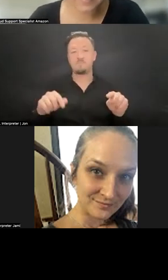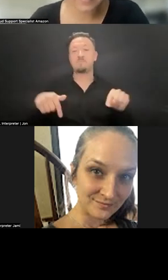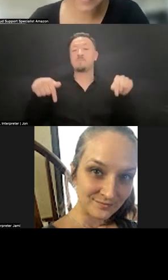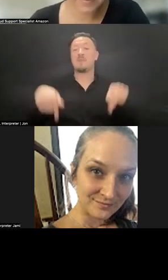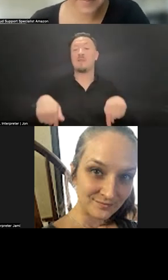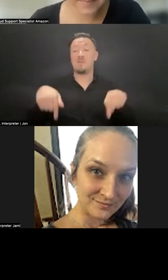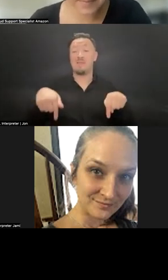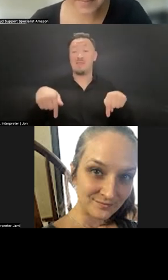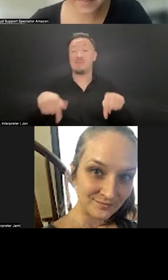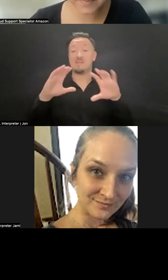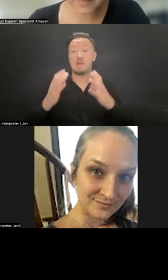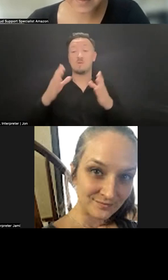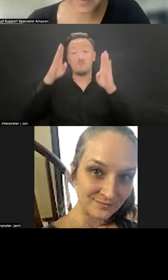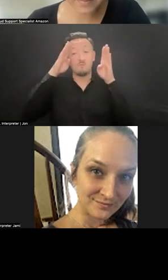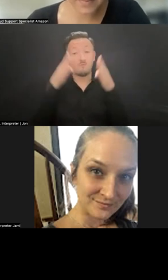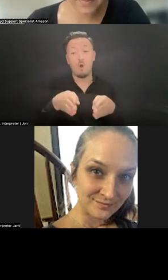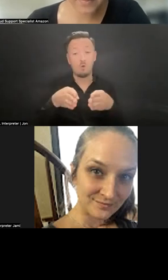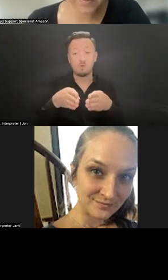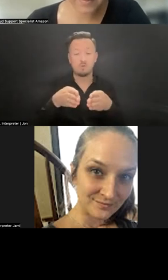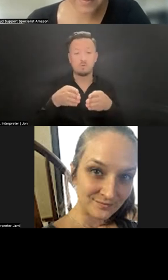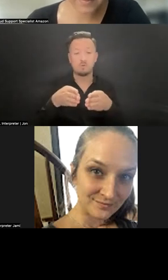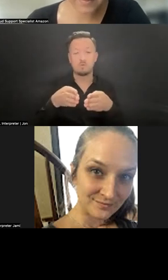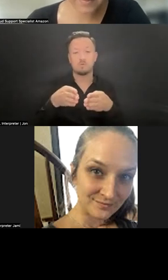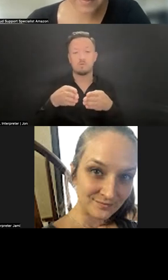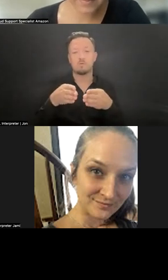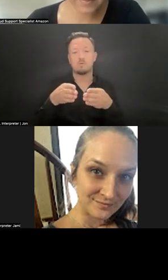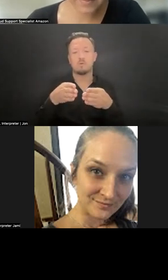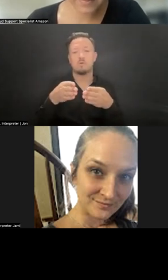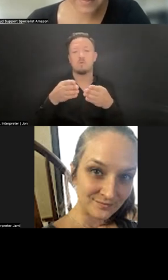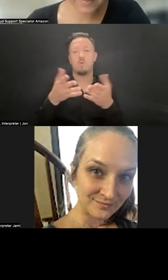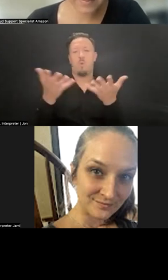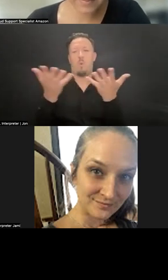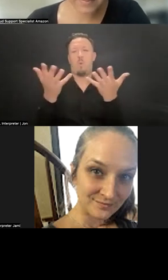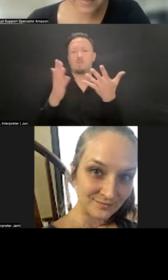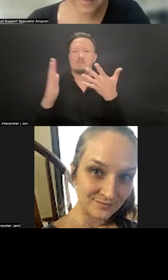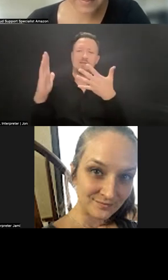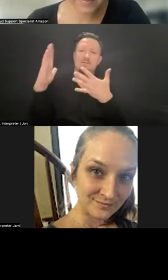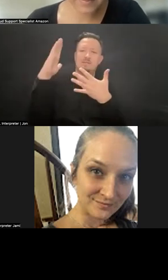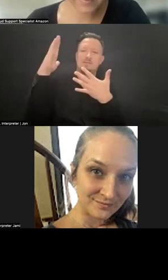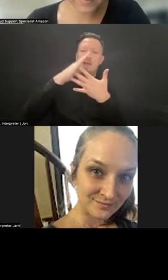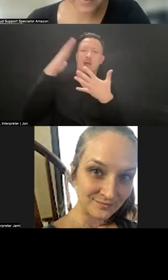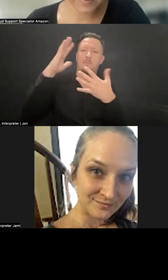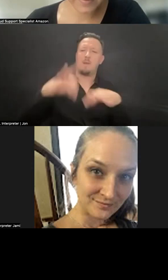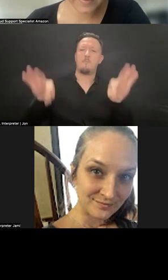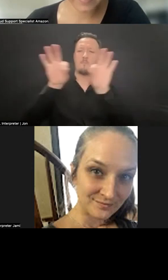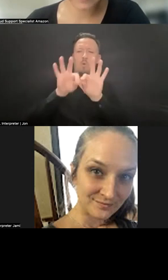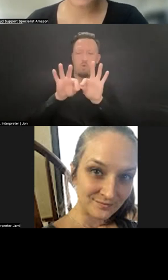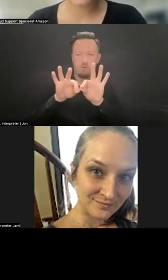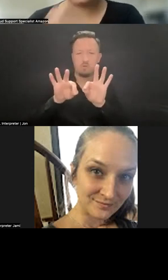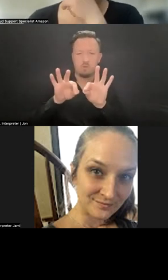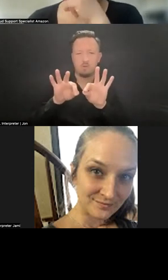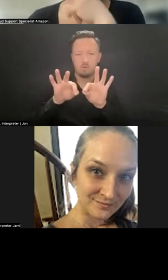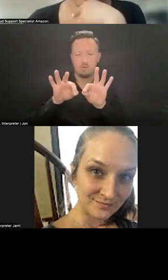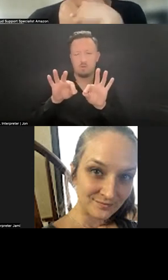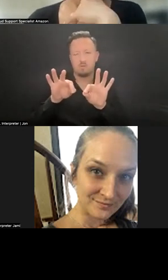primarily focused on key elements, key topics that we're going to address, and give you a guided